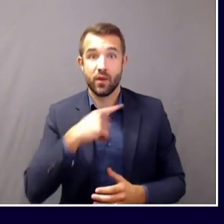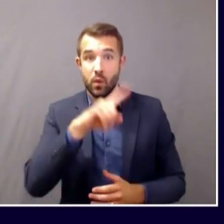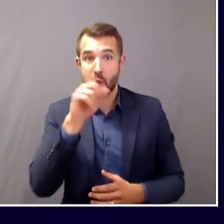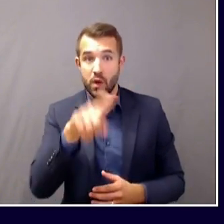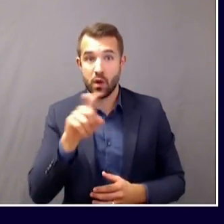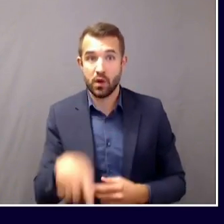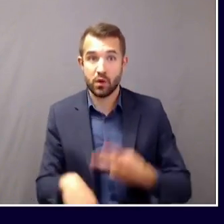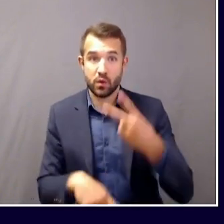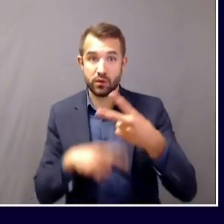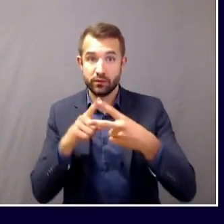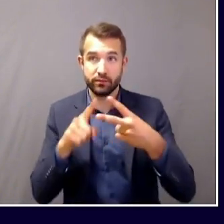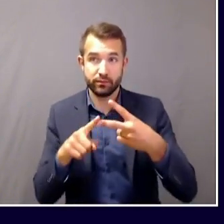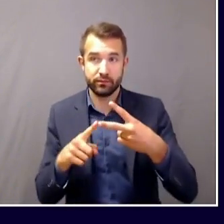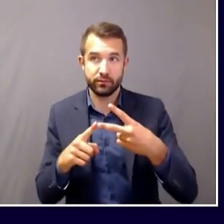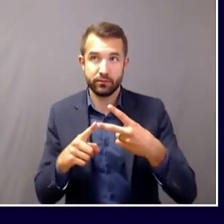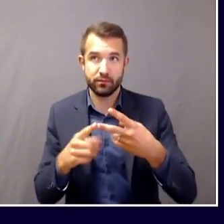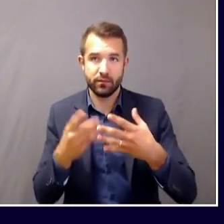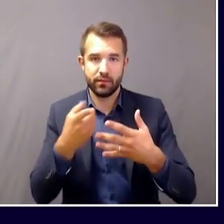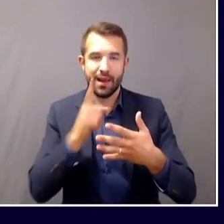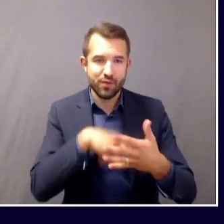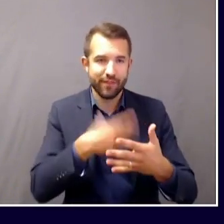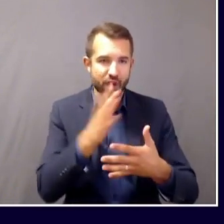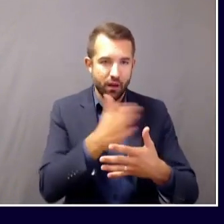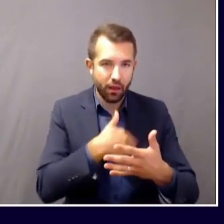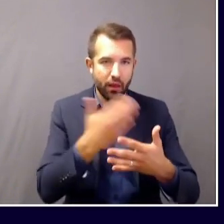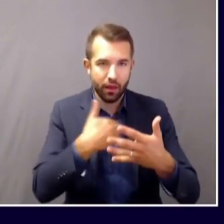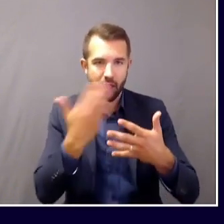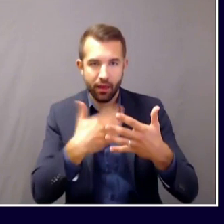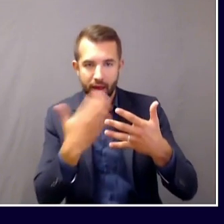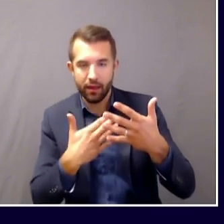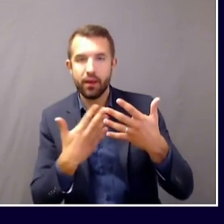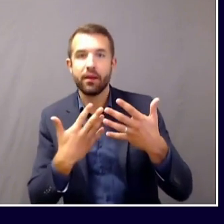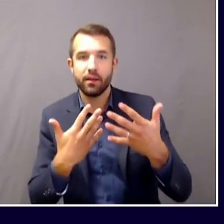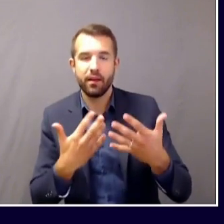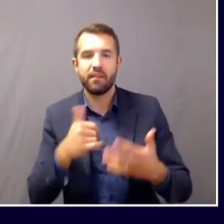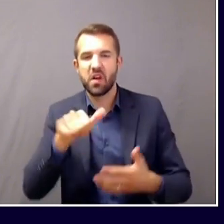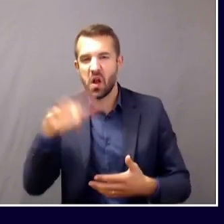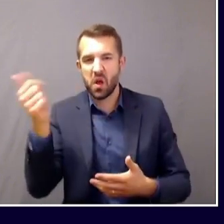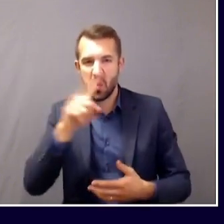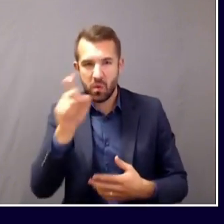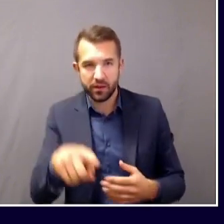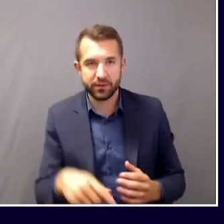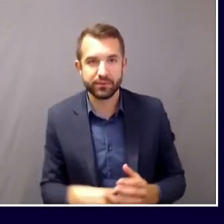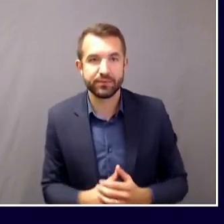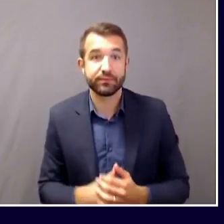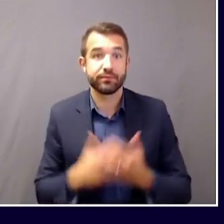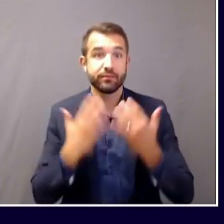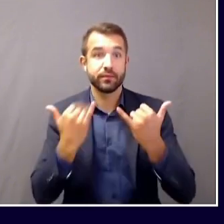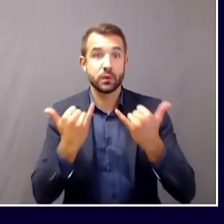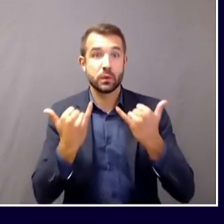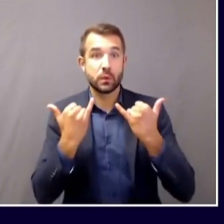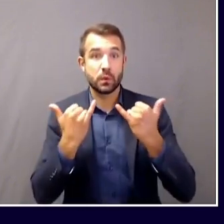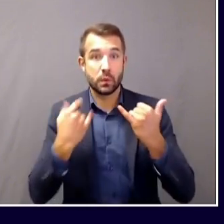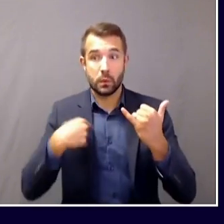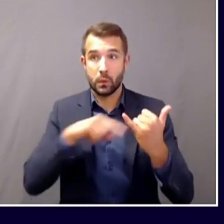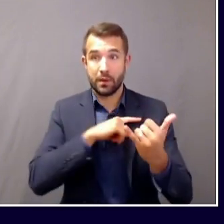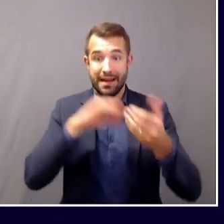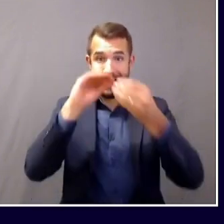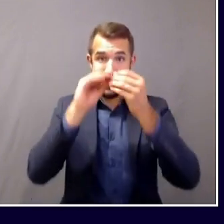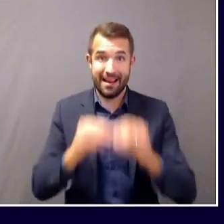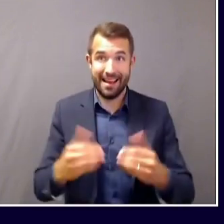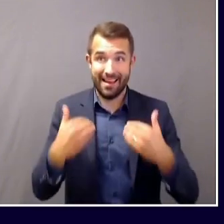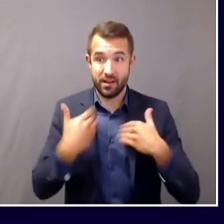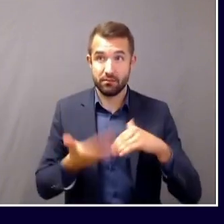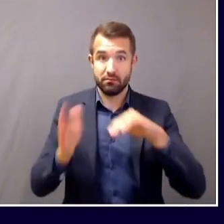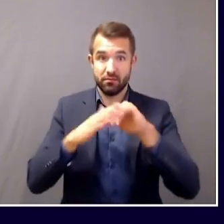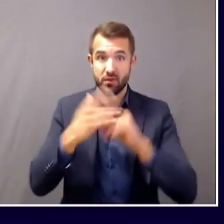so thank you for that. I'm curious if today we only had a net increase of 1 case, I believe. I'm curious if you